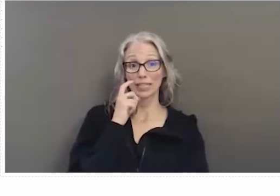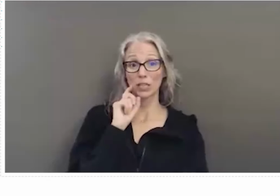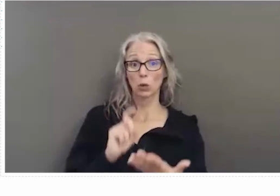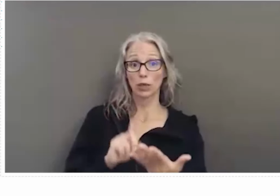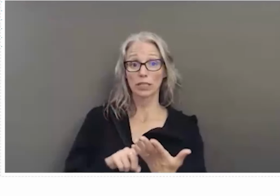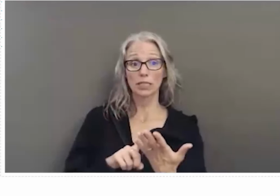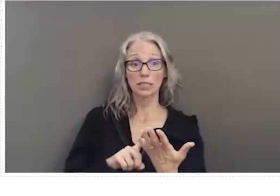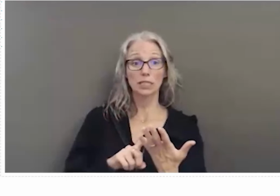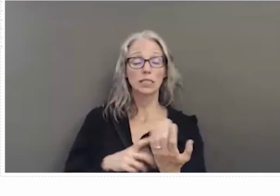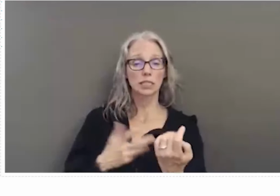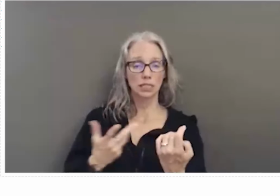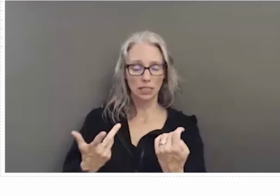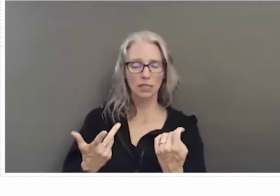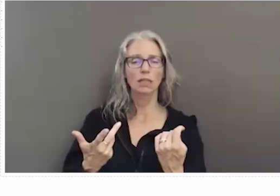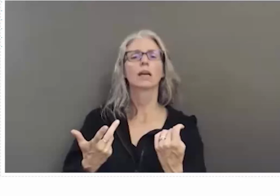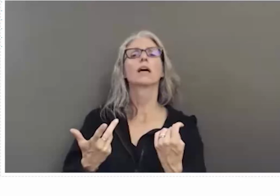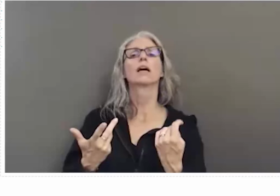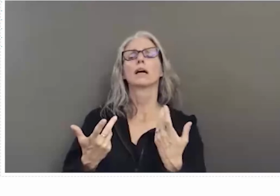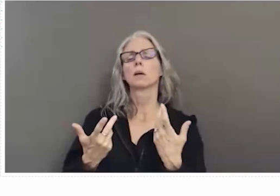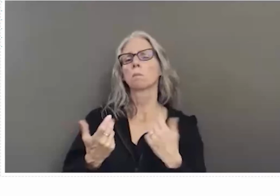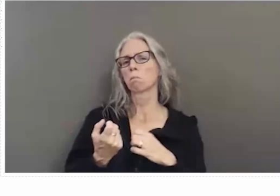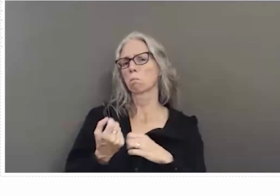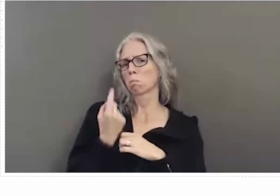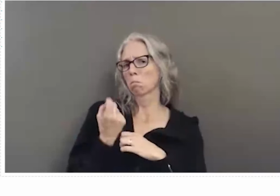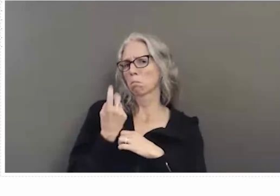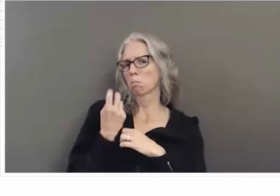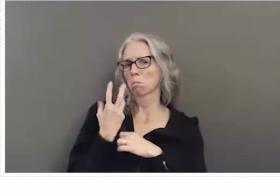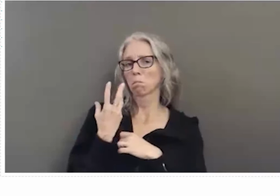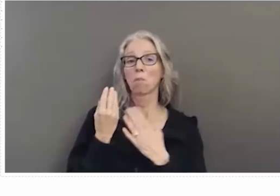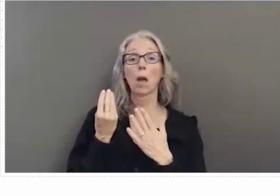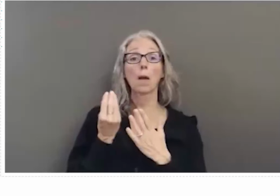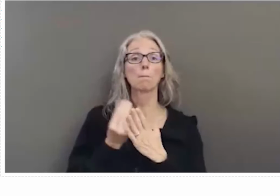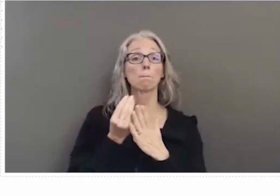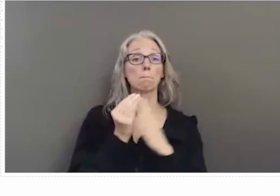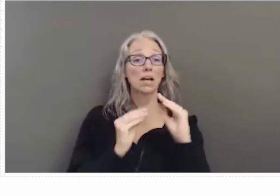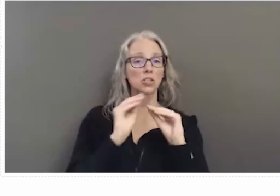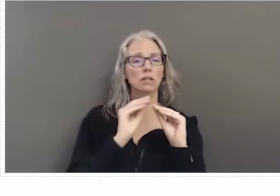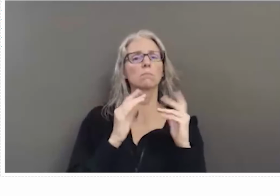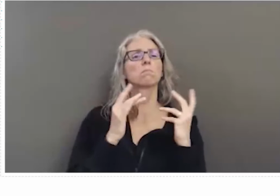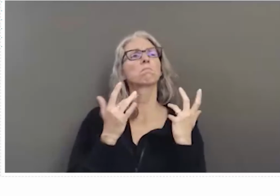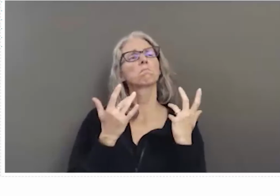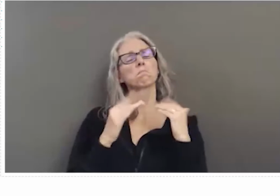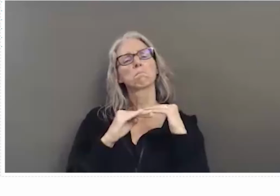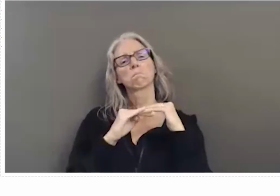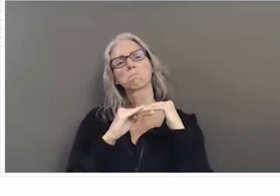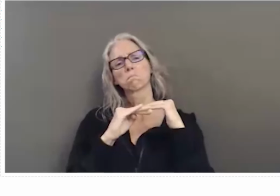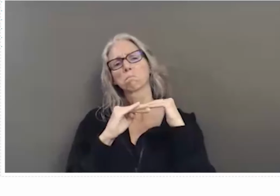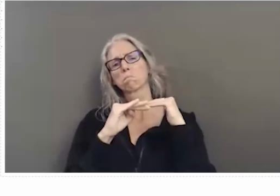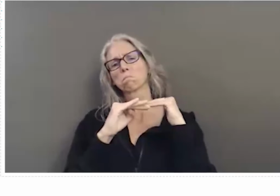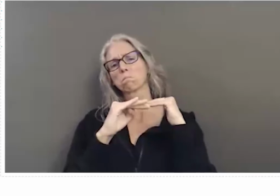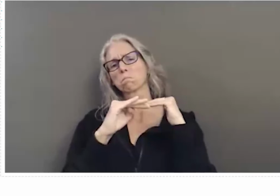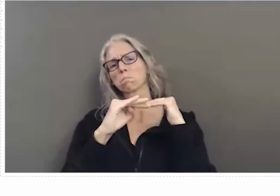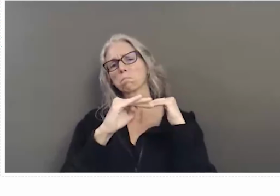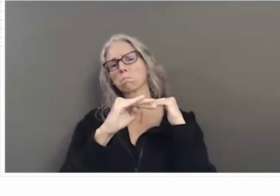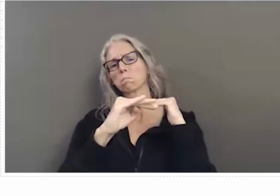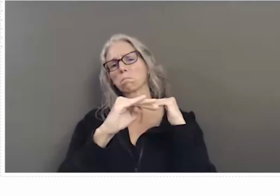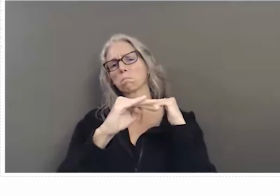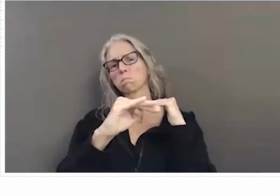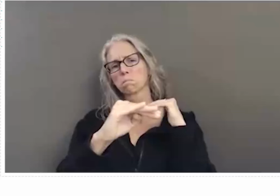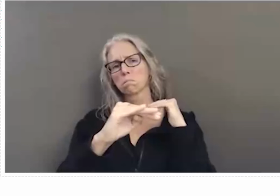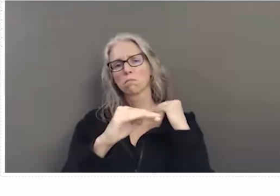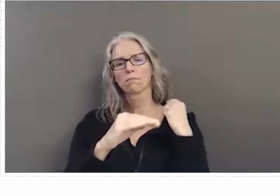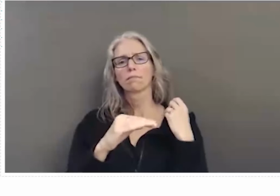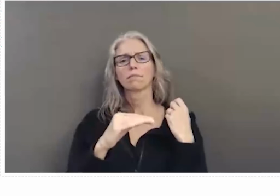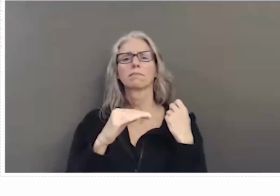in Canada. I know some people, and I saw a question actually, or that was actually raised about the fact that maybe during COVID there was